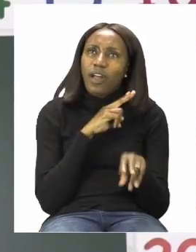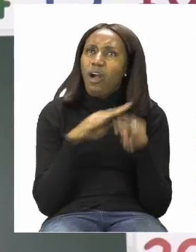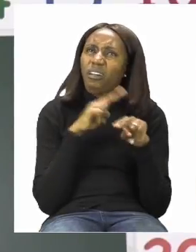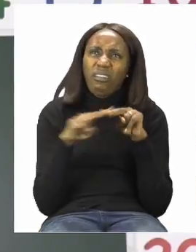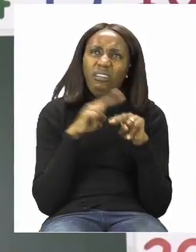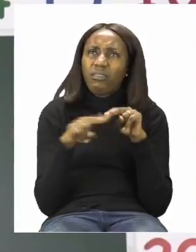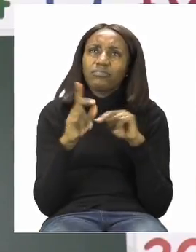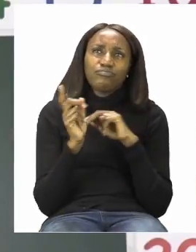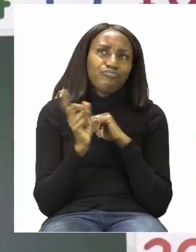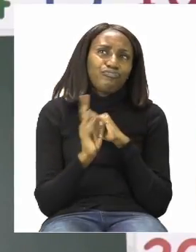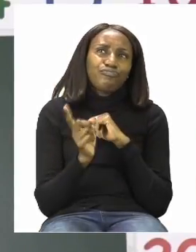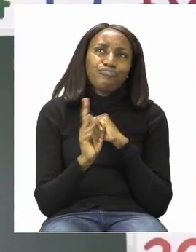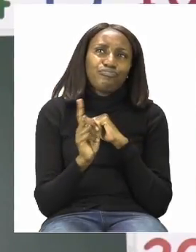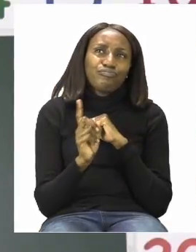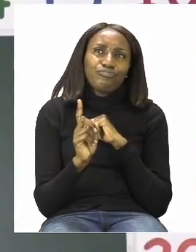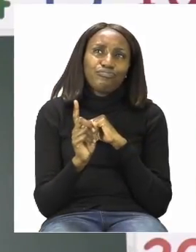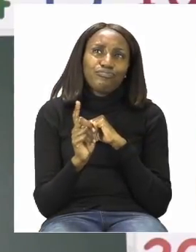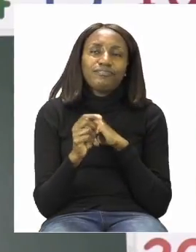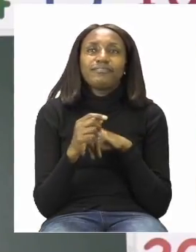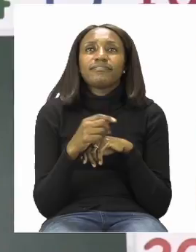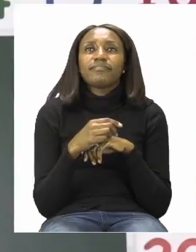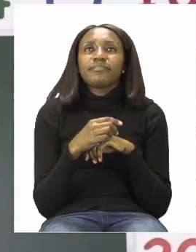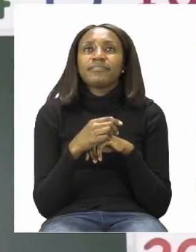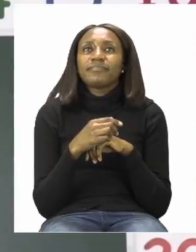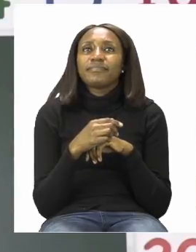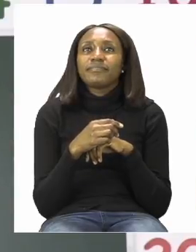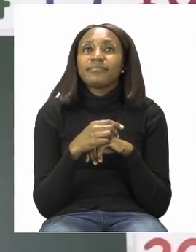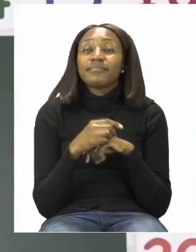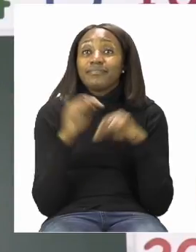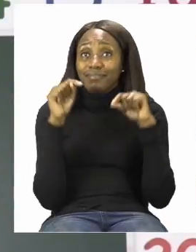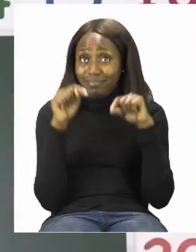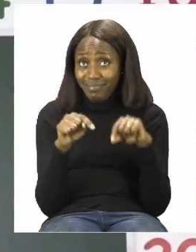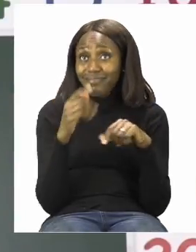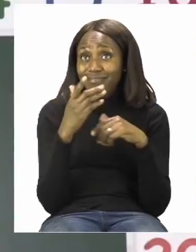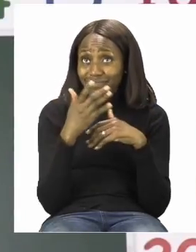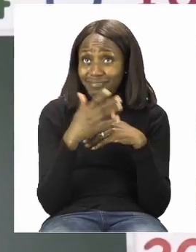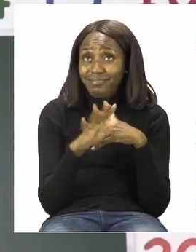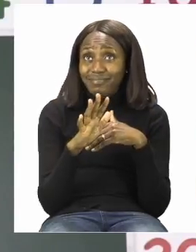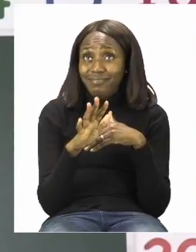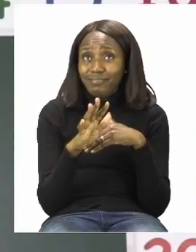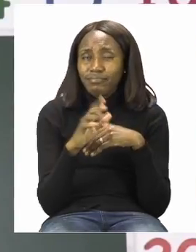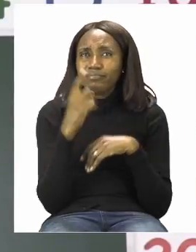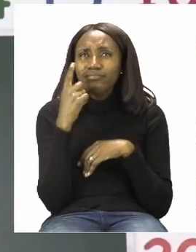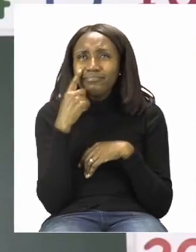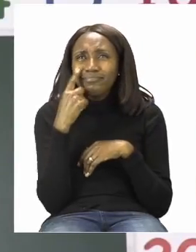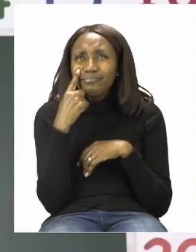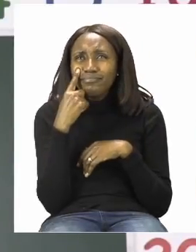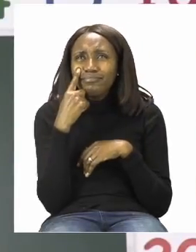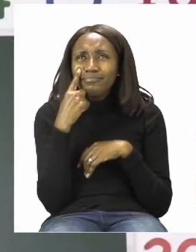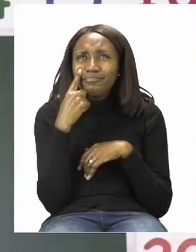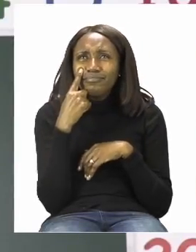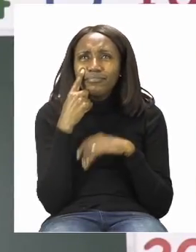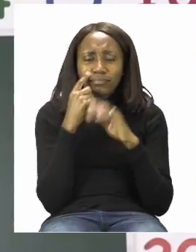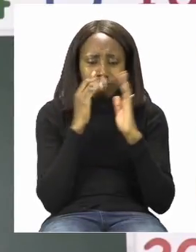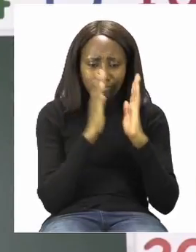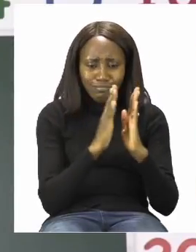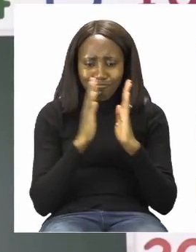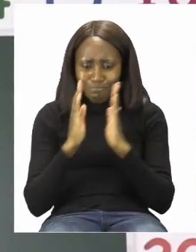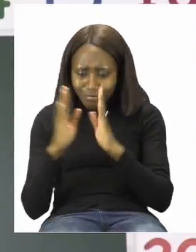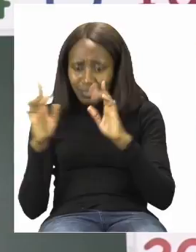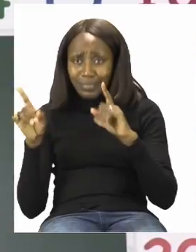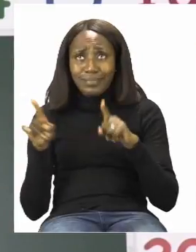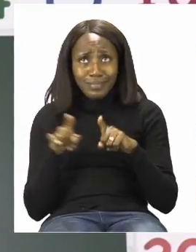not rush. And now that we are done, we need to check if the pattern is the